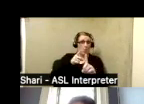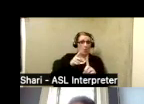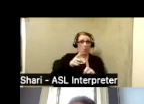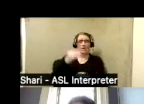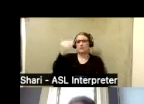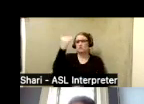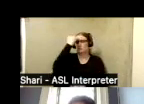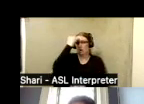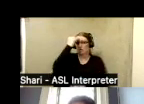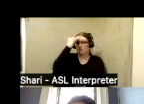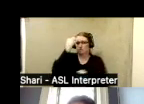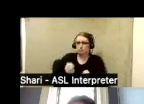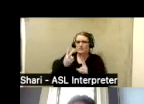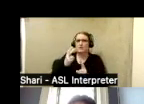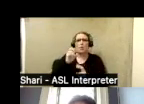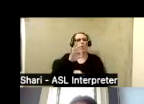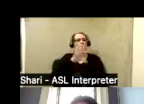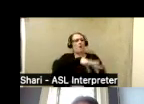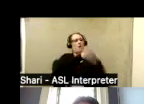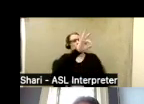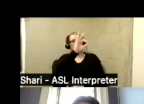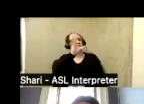consciousness raising or discovery of the other.